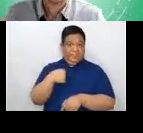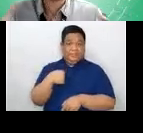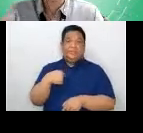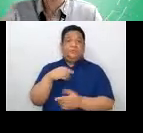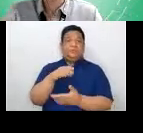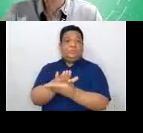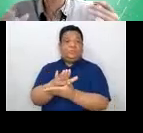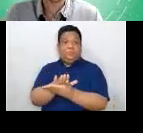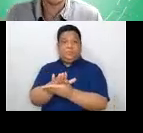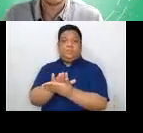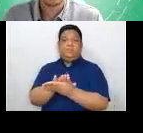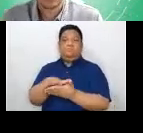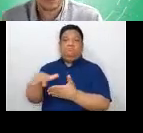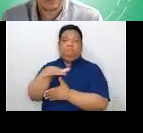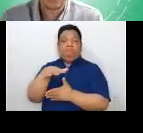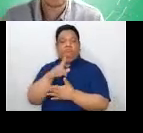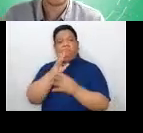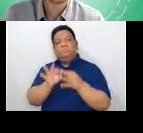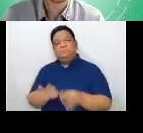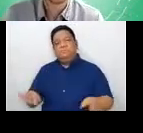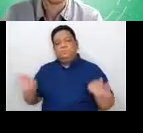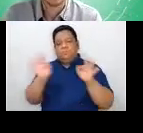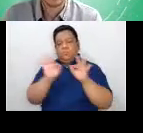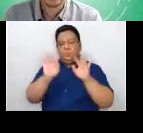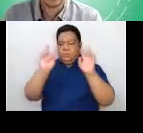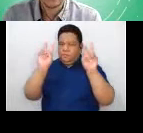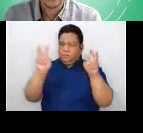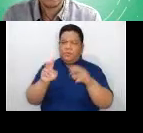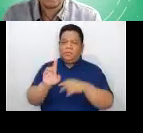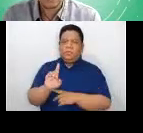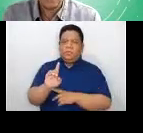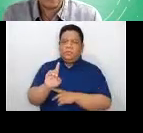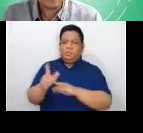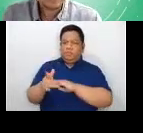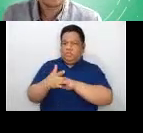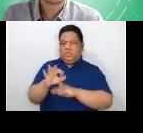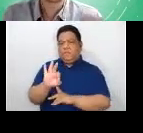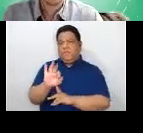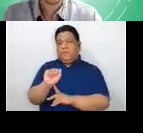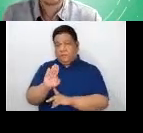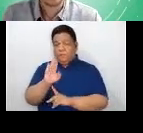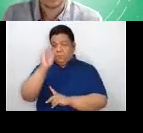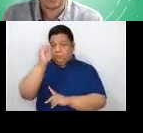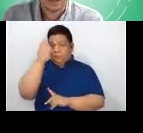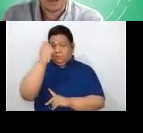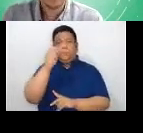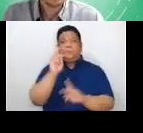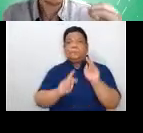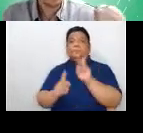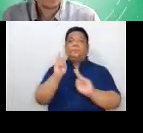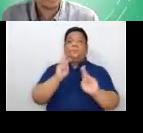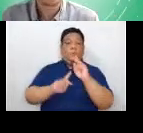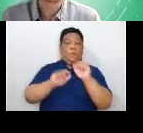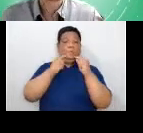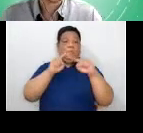that academic area is very, very important when you talk about digital fabrication. Because when you give more people access to technology, when